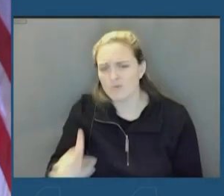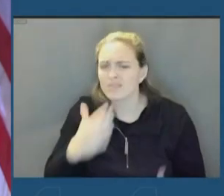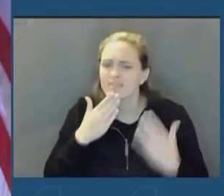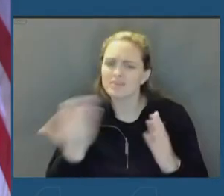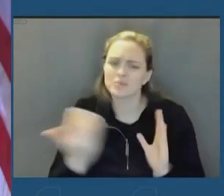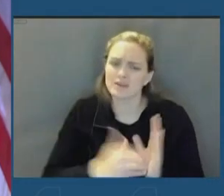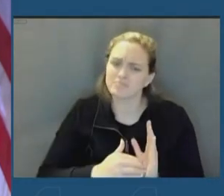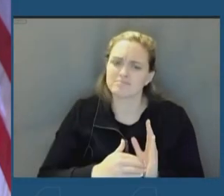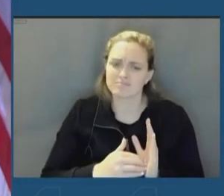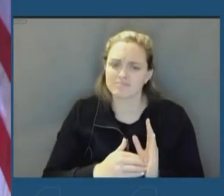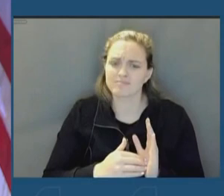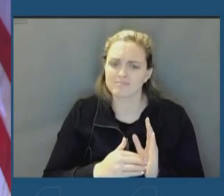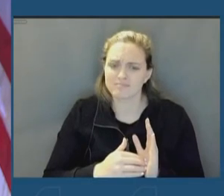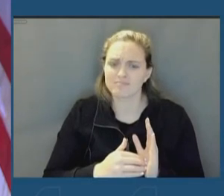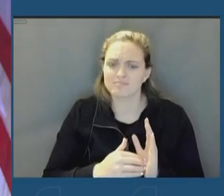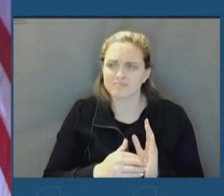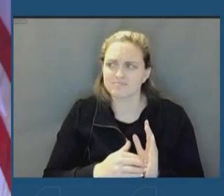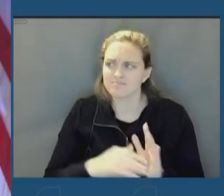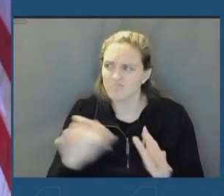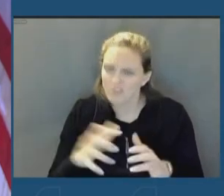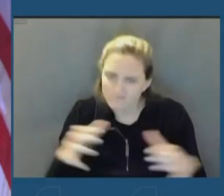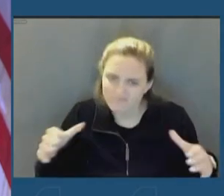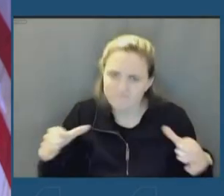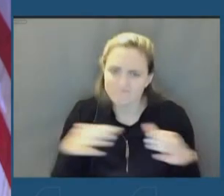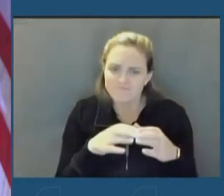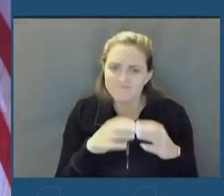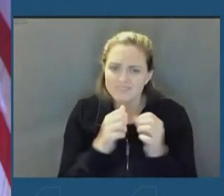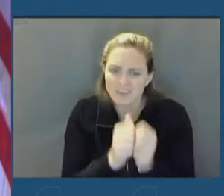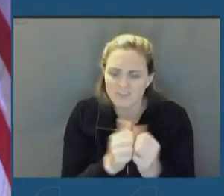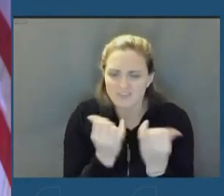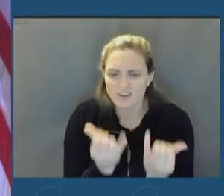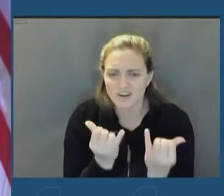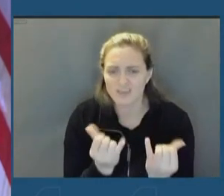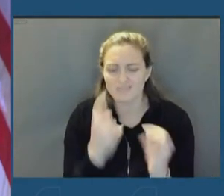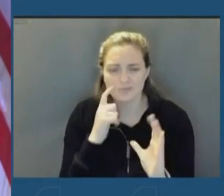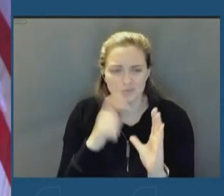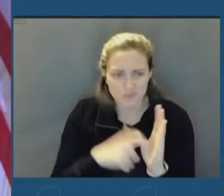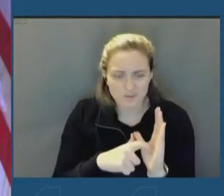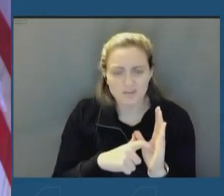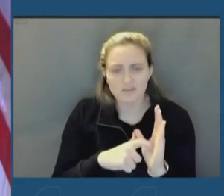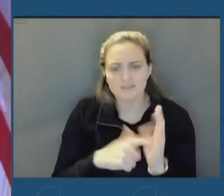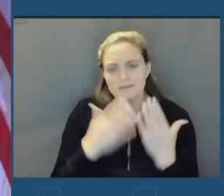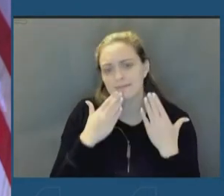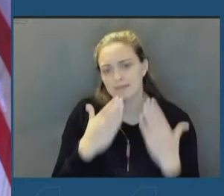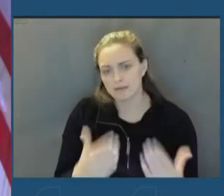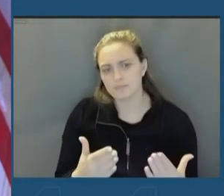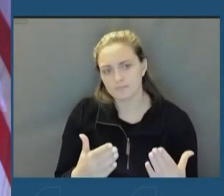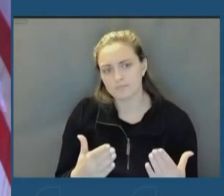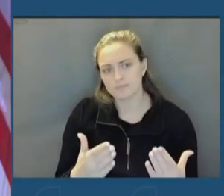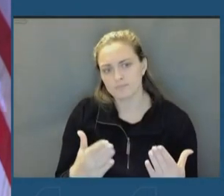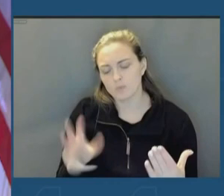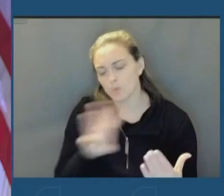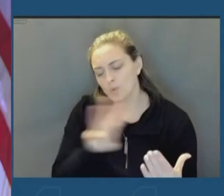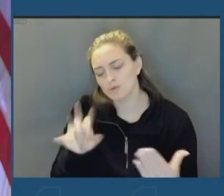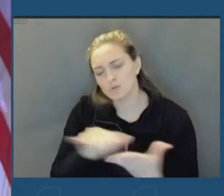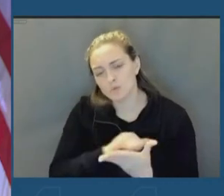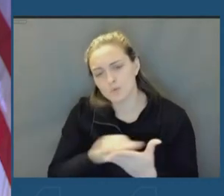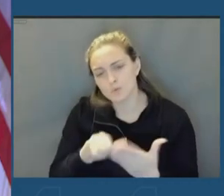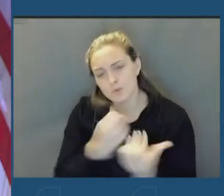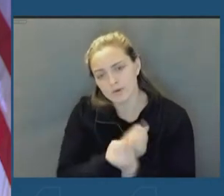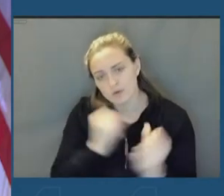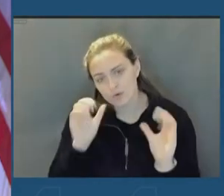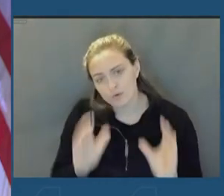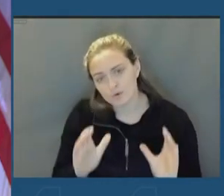again for bringing us all together today to recognize and thank our Western New York heroes.